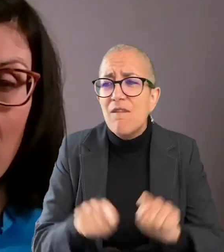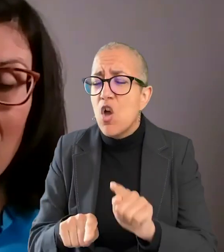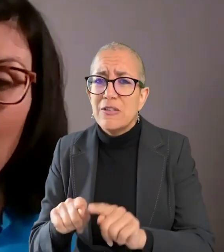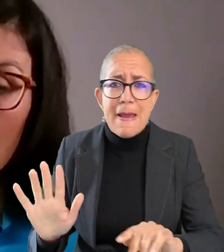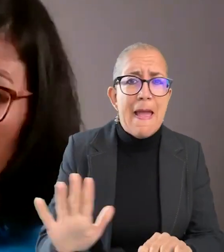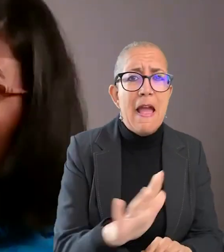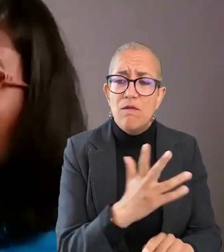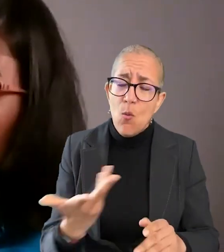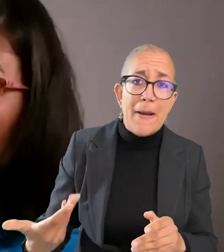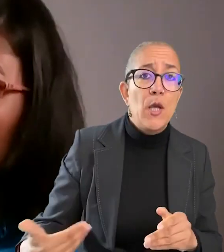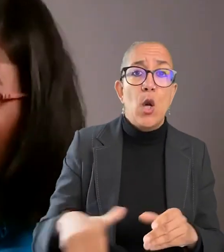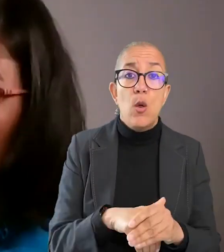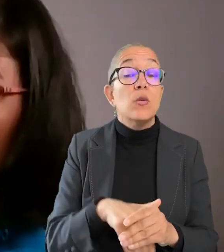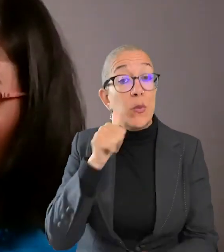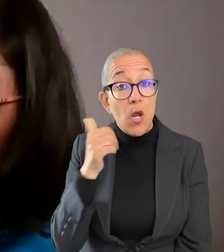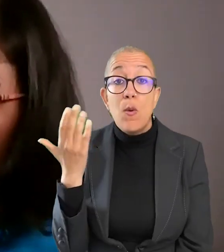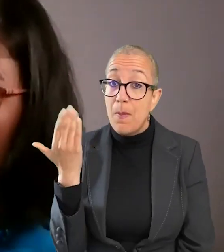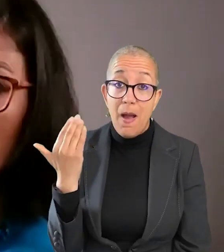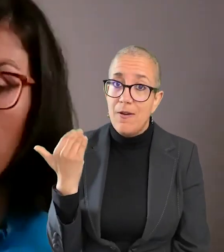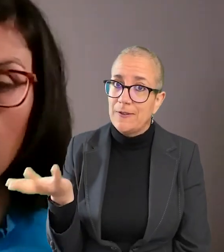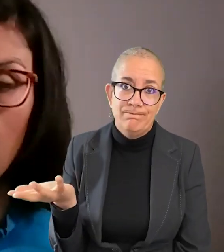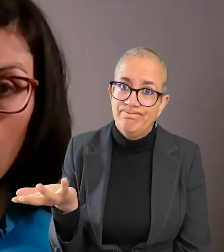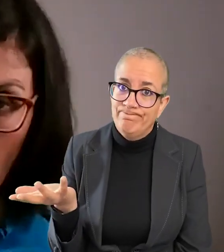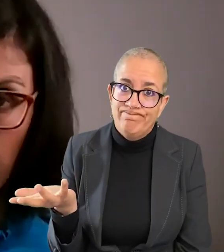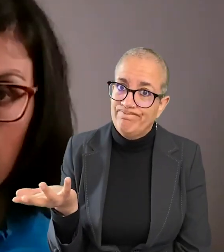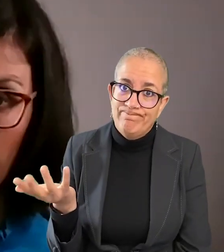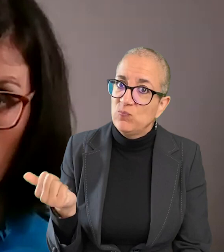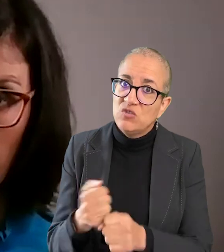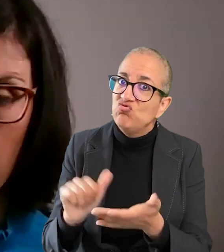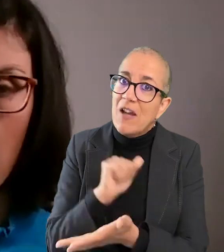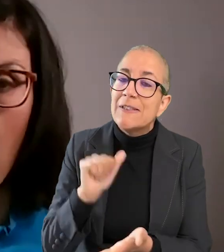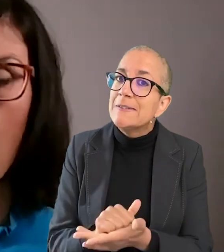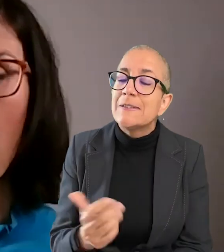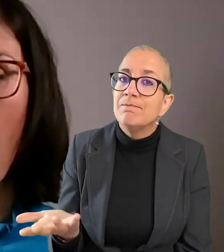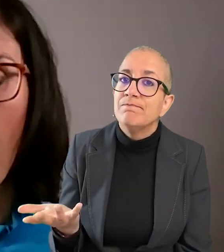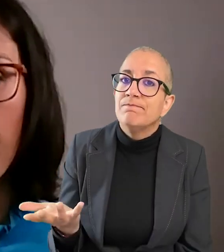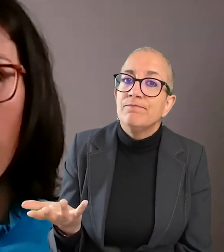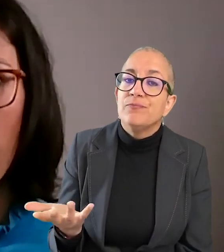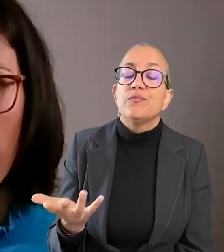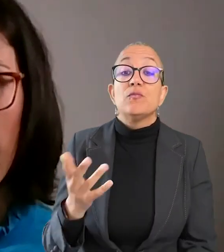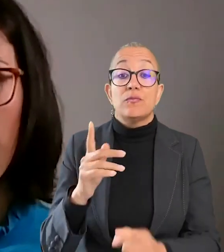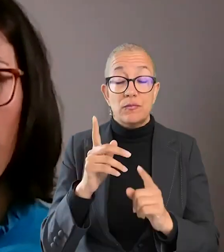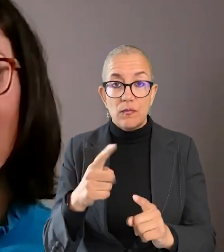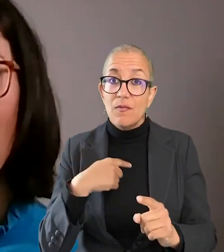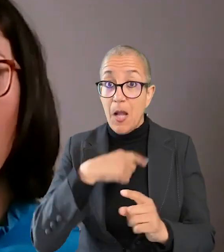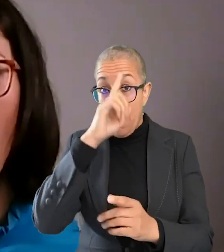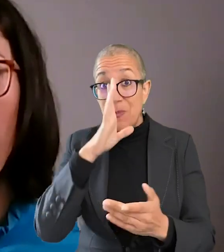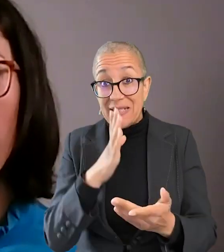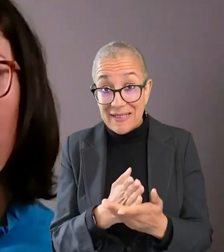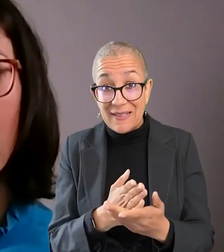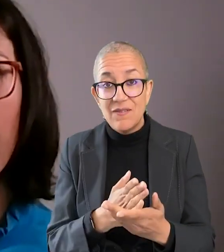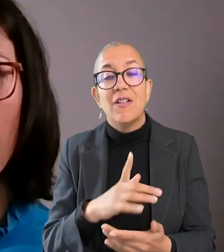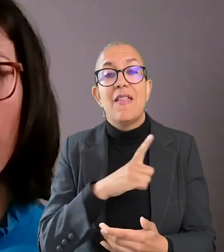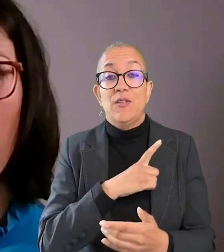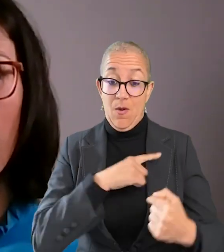included, and we know that in the past we haven't always done this right, actually, I believe that this is why